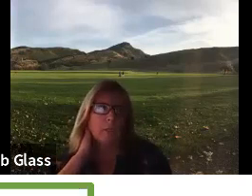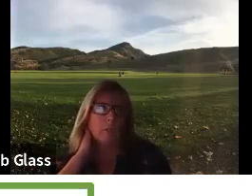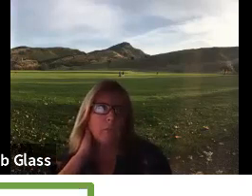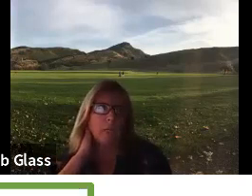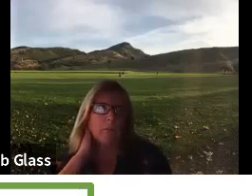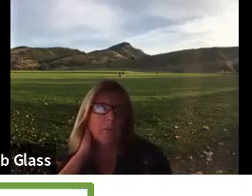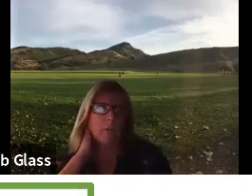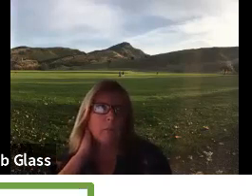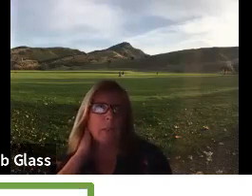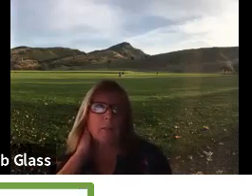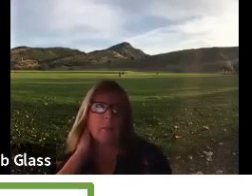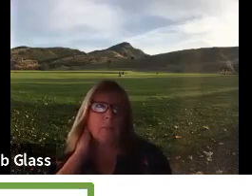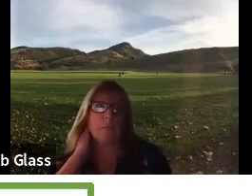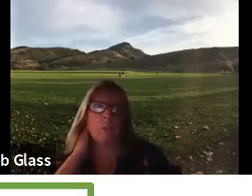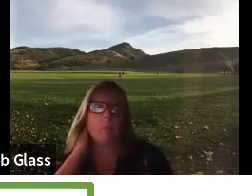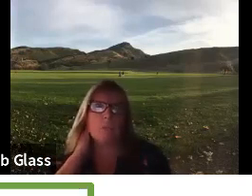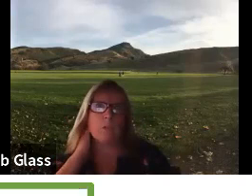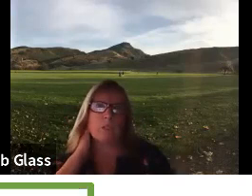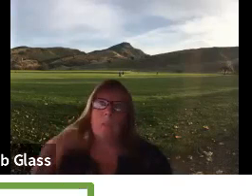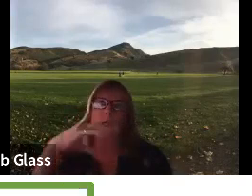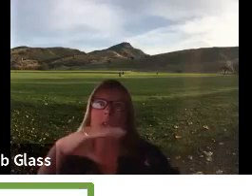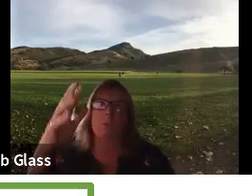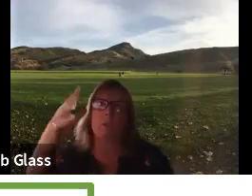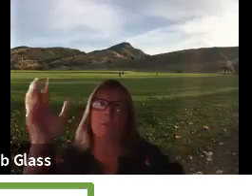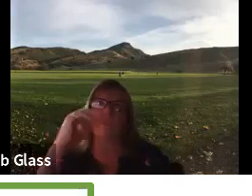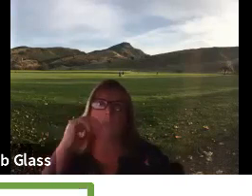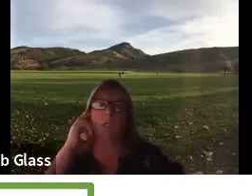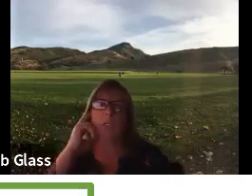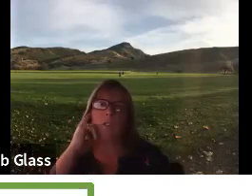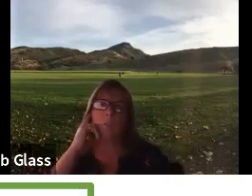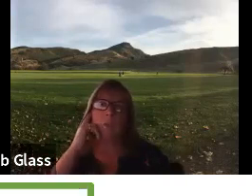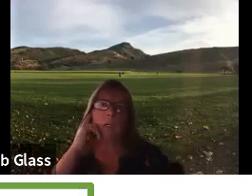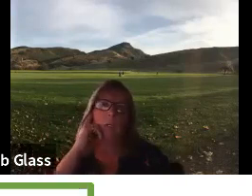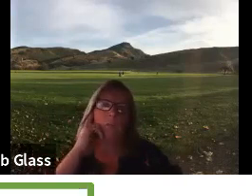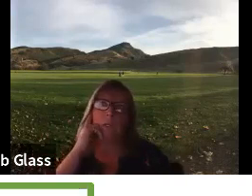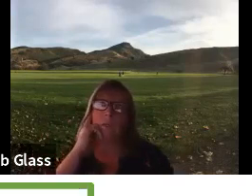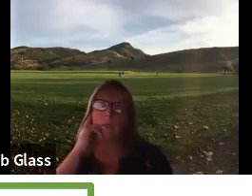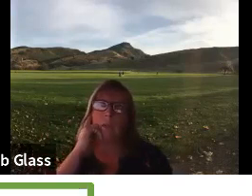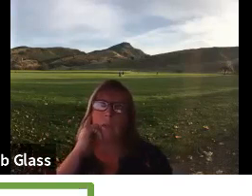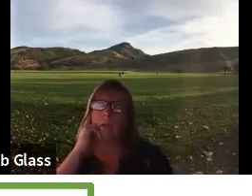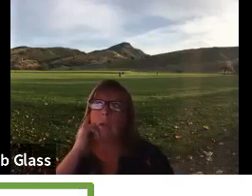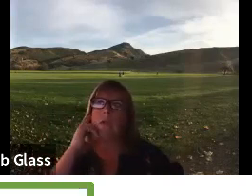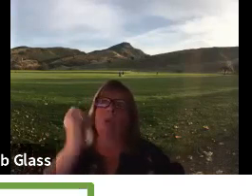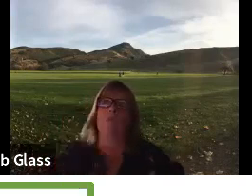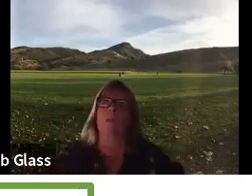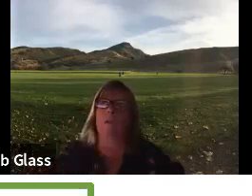OW, I don't have many from employment services, maybe that's a referral relationship I want to cultivate.